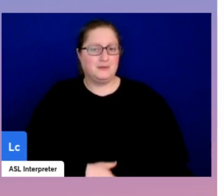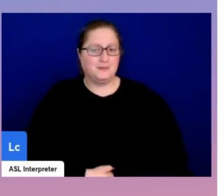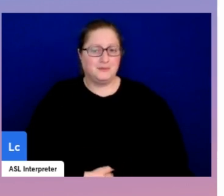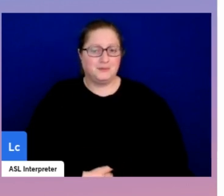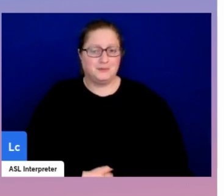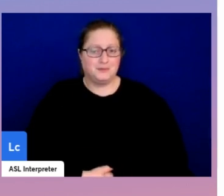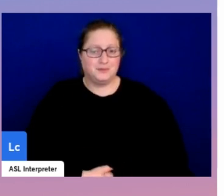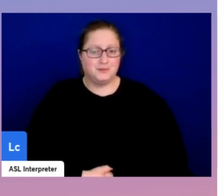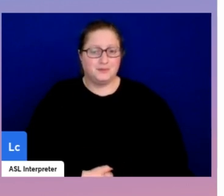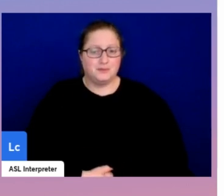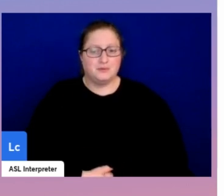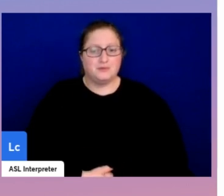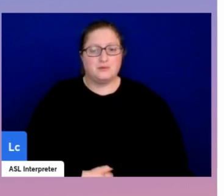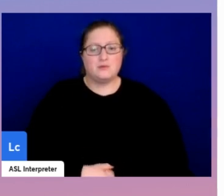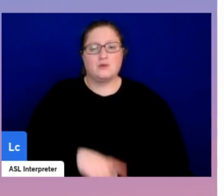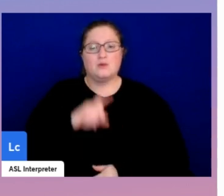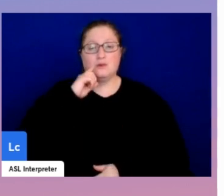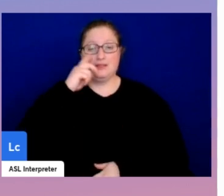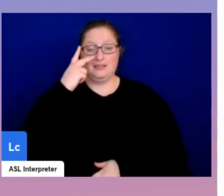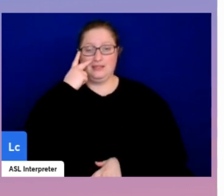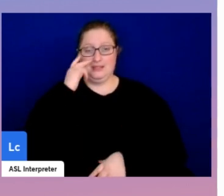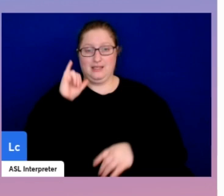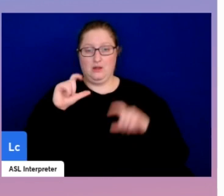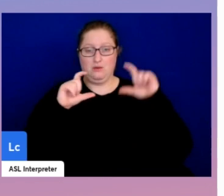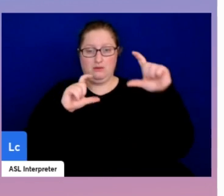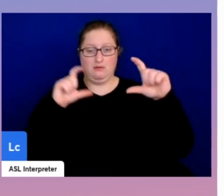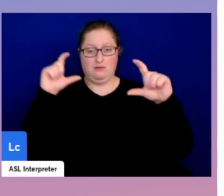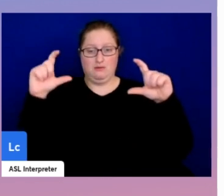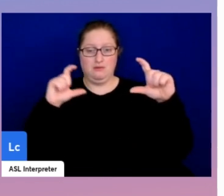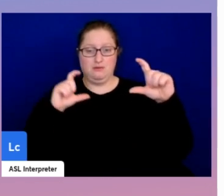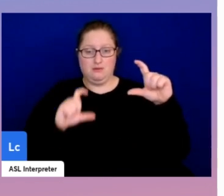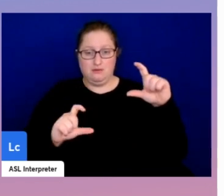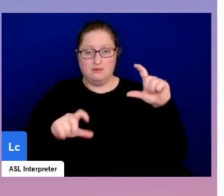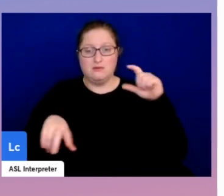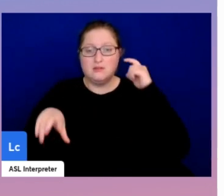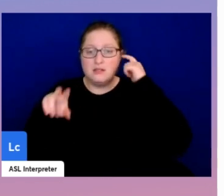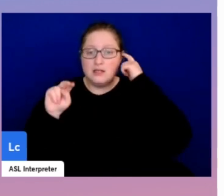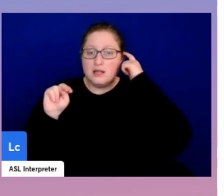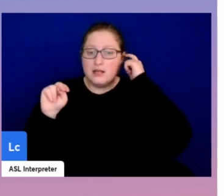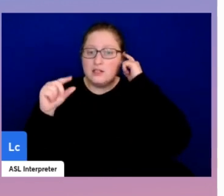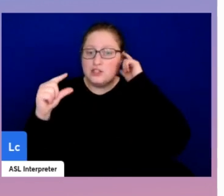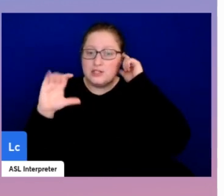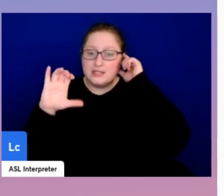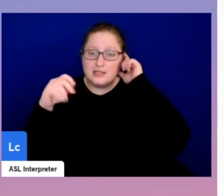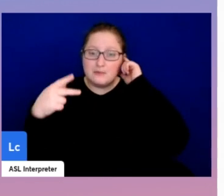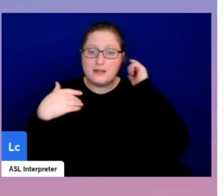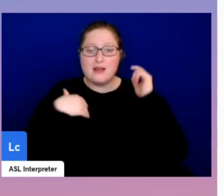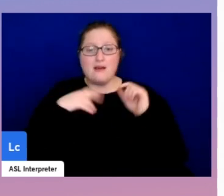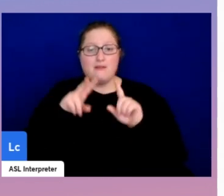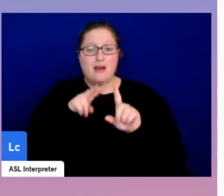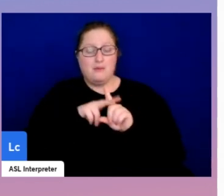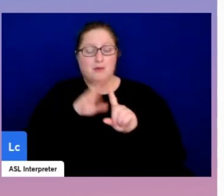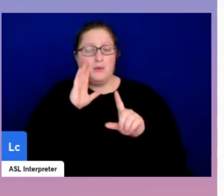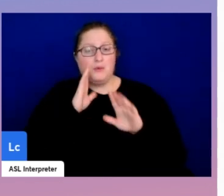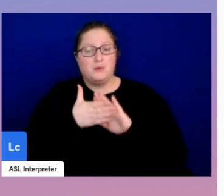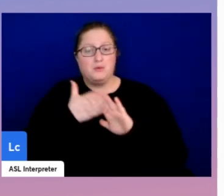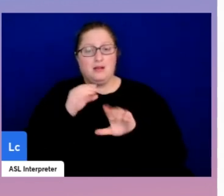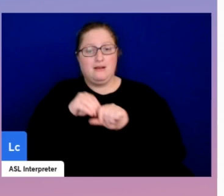So kind of looking at what this diagram looks like here, we can see that in GCP, we have my application, which is going to be running in Cloud